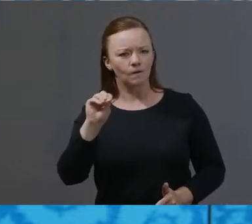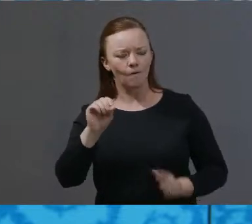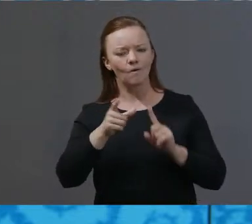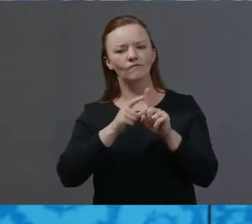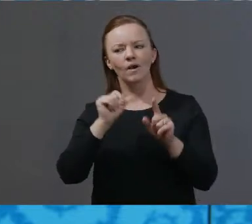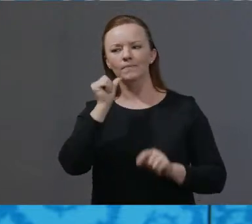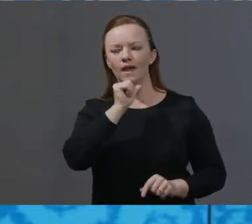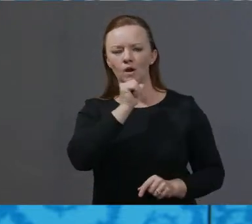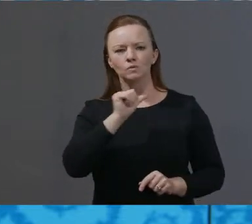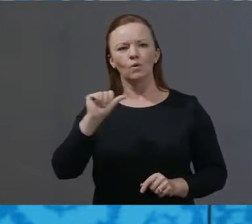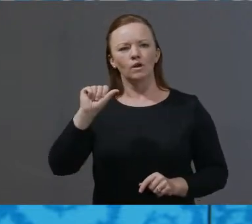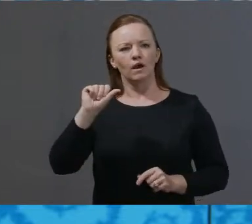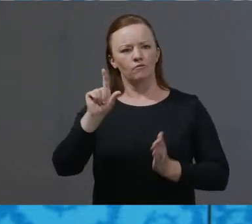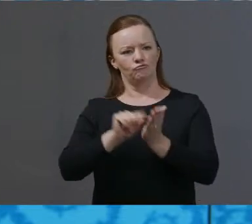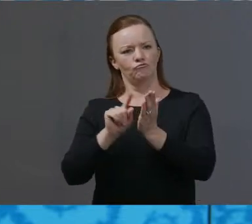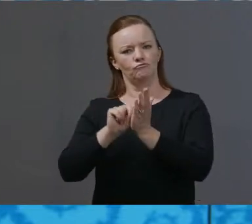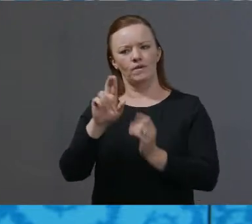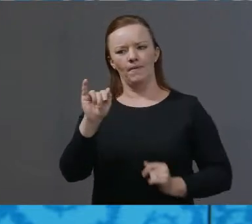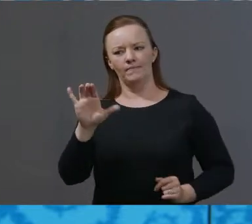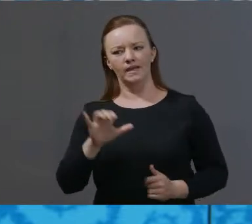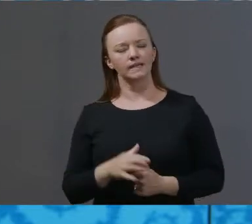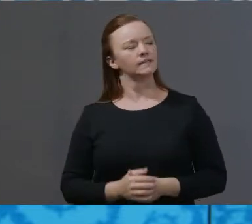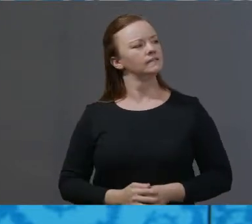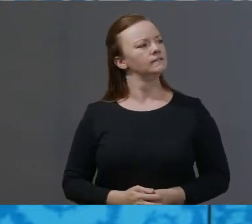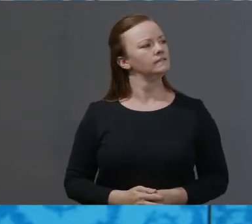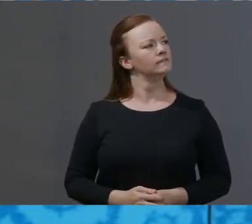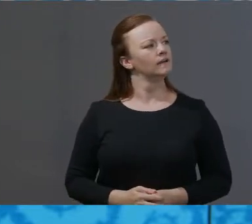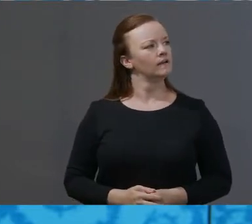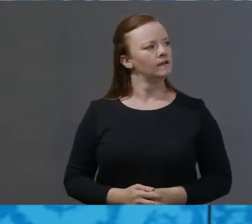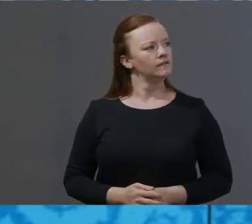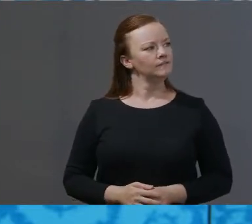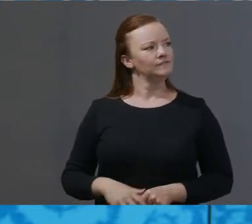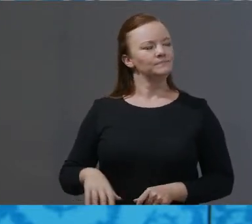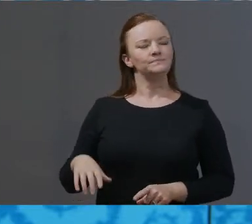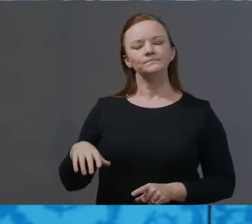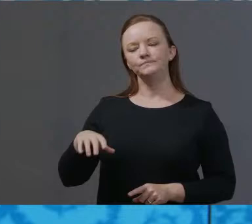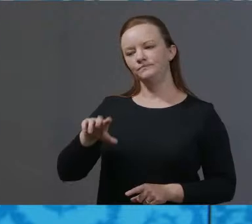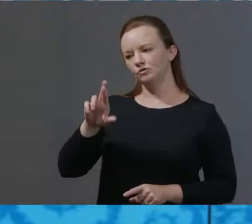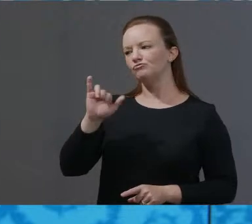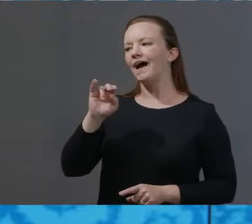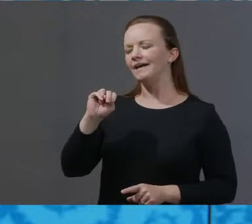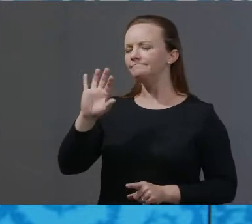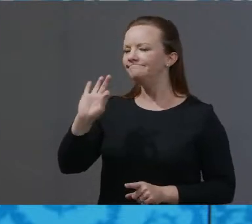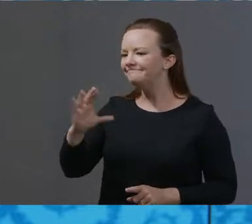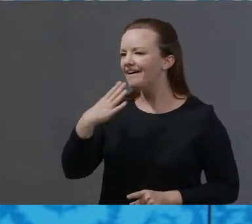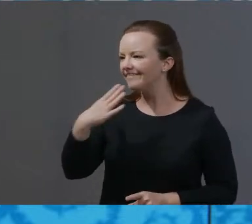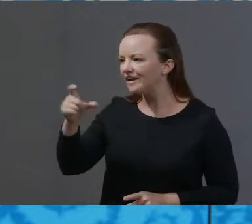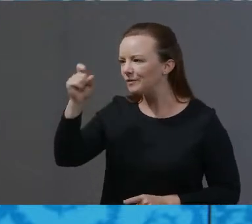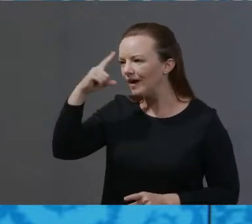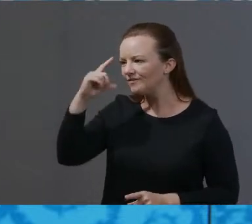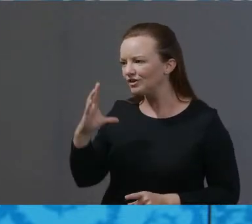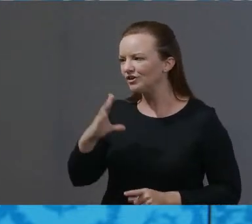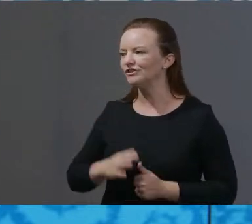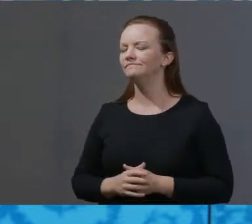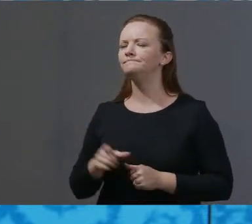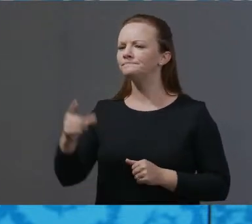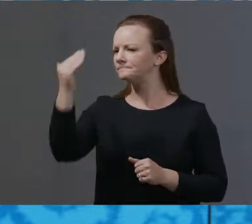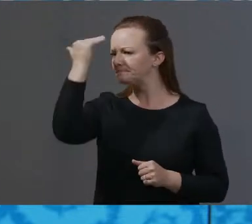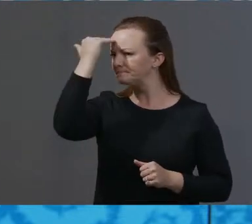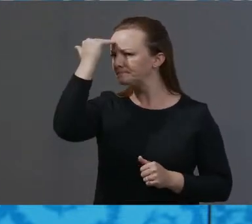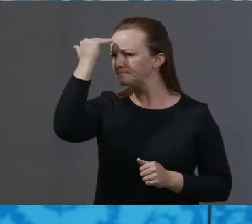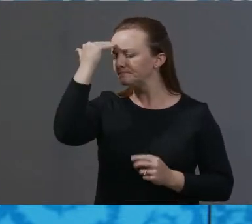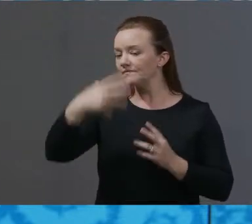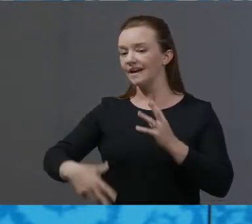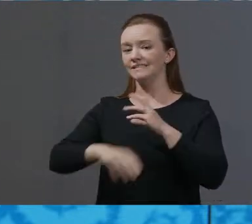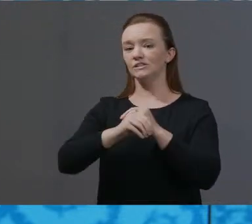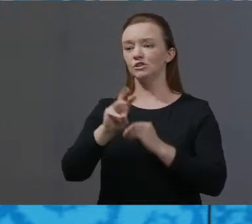Arizona Republic. Ryan, go ahead. Hi, thanks, Governor. As you're aware, the